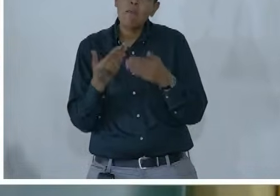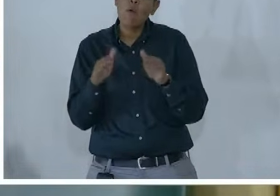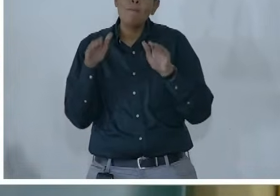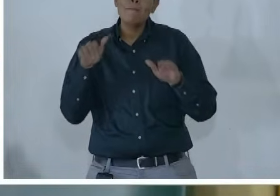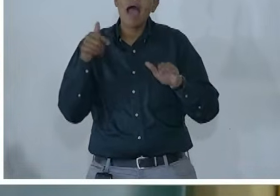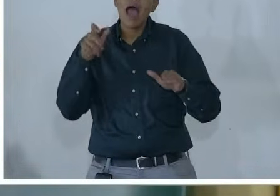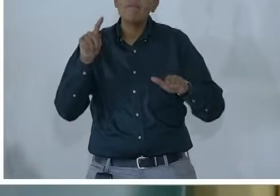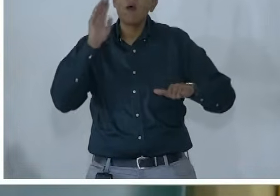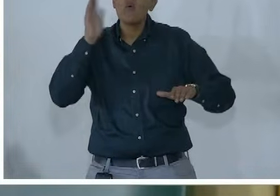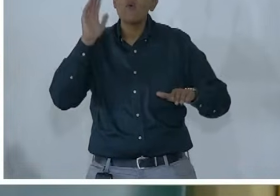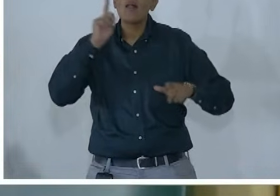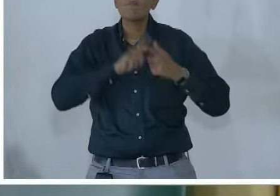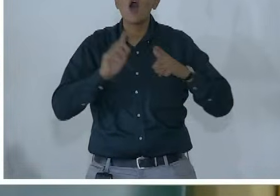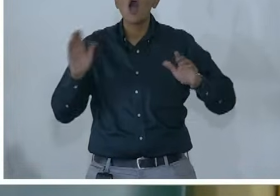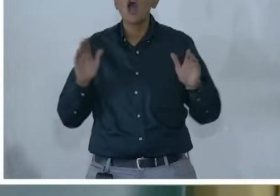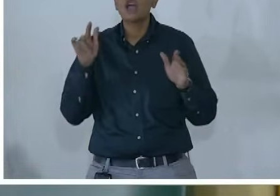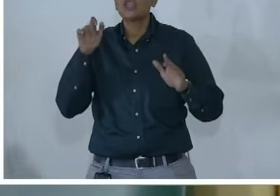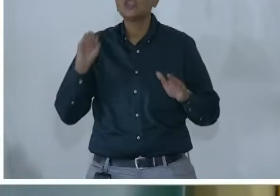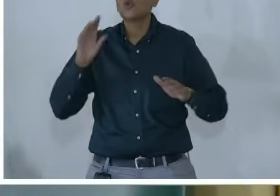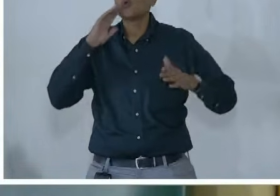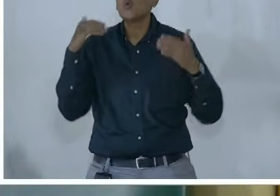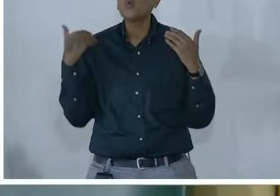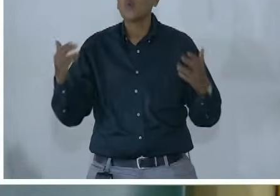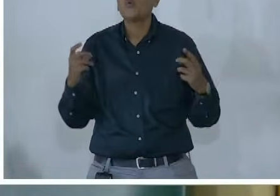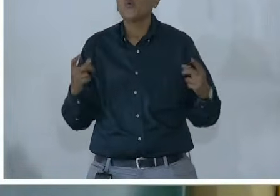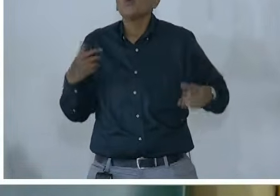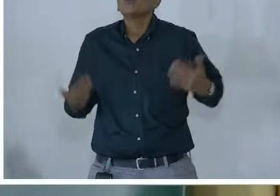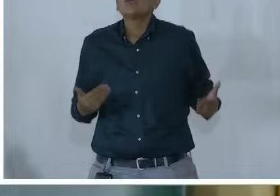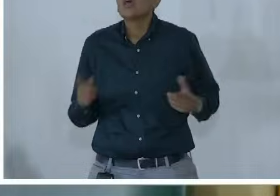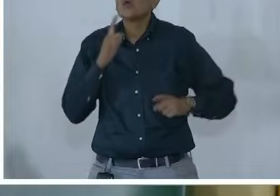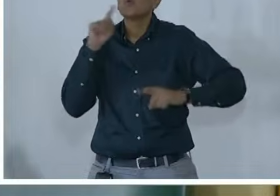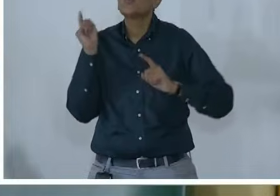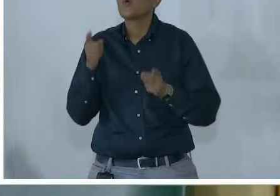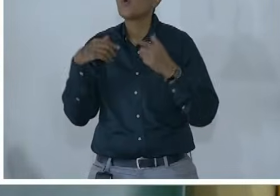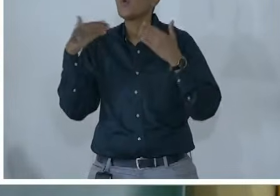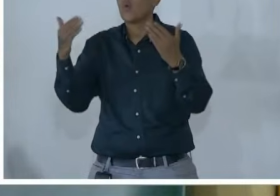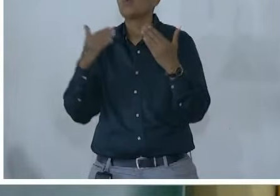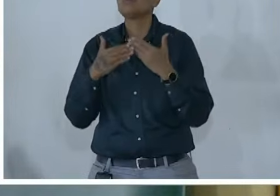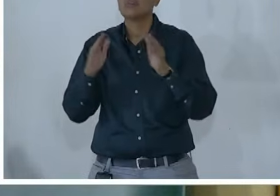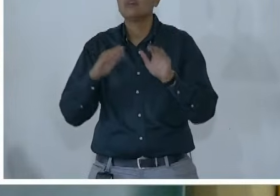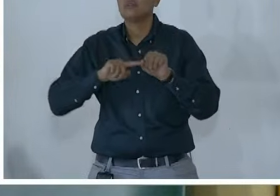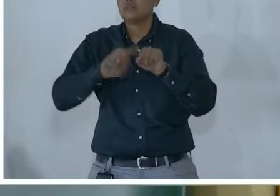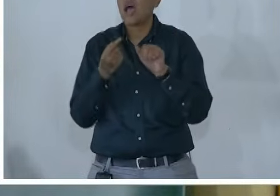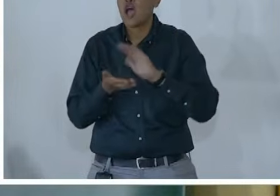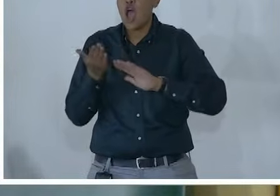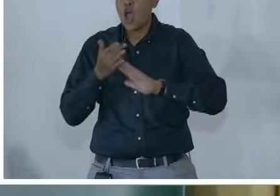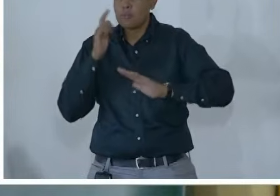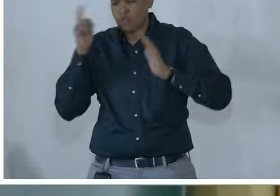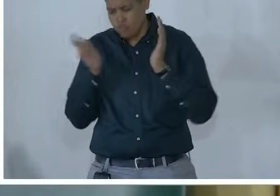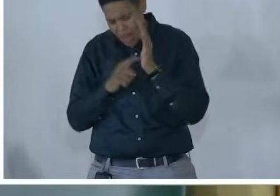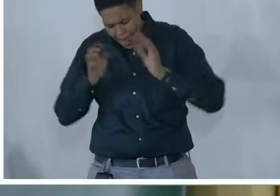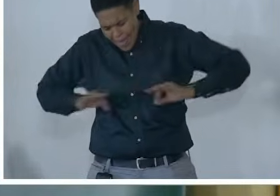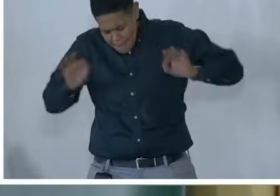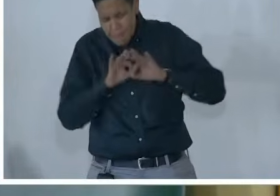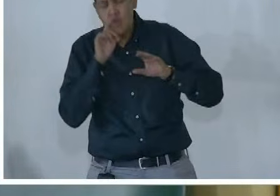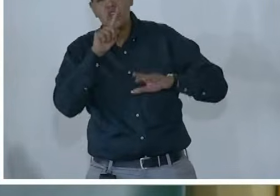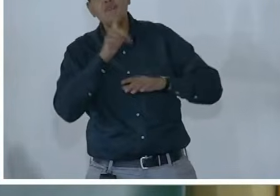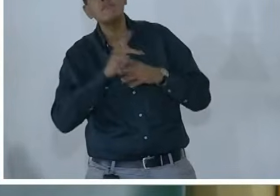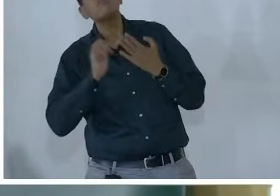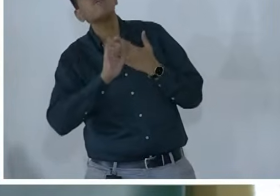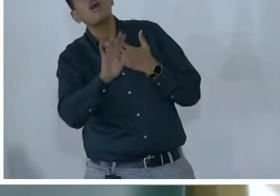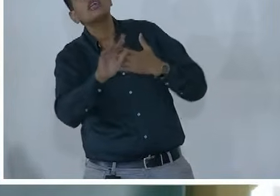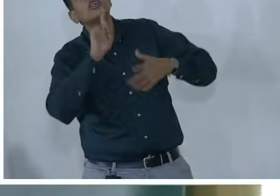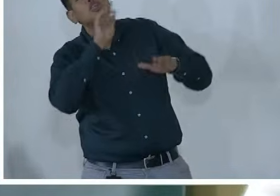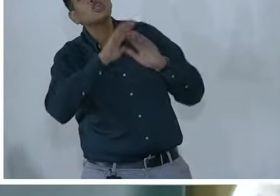Alpart and encourage JISTV to move expeditiously towards restarting operations, recognizing the importance of the project